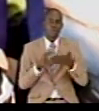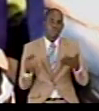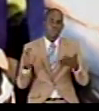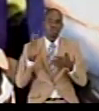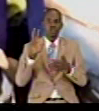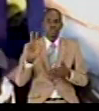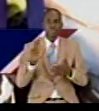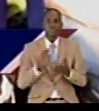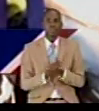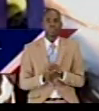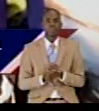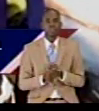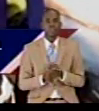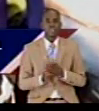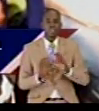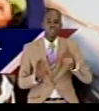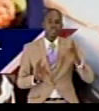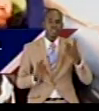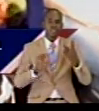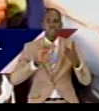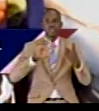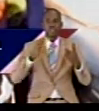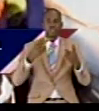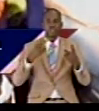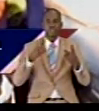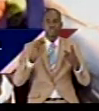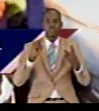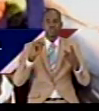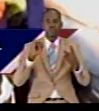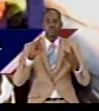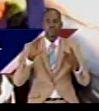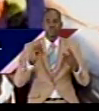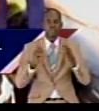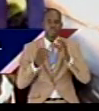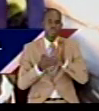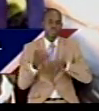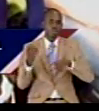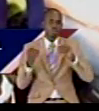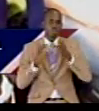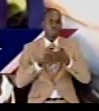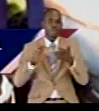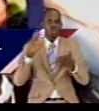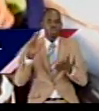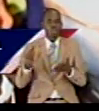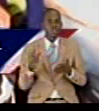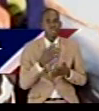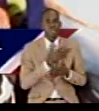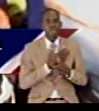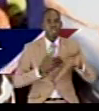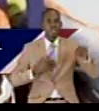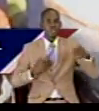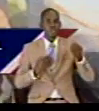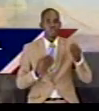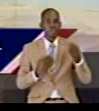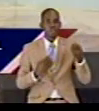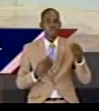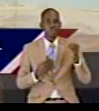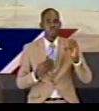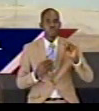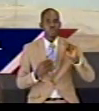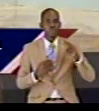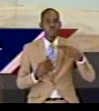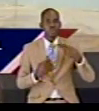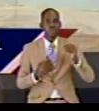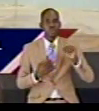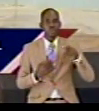3. 2 Chronicles 20 verse 3, and Jehoshaphat feared. You've gone beyond that